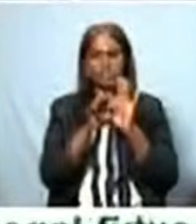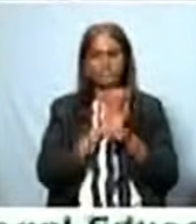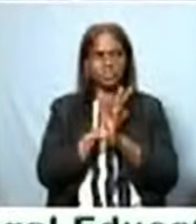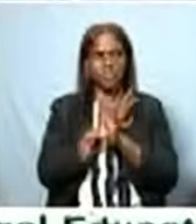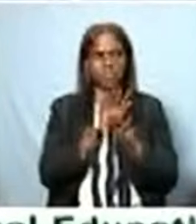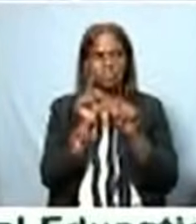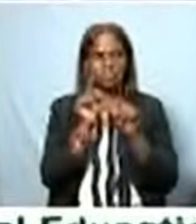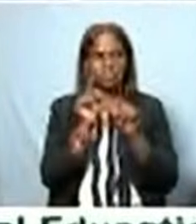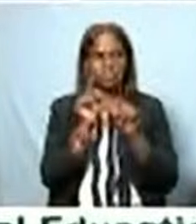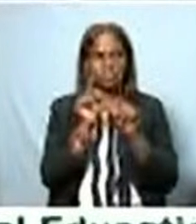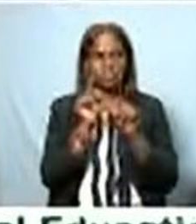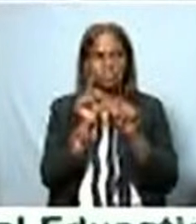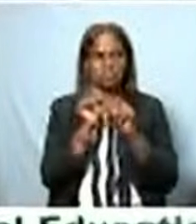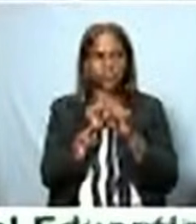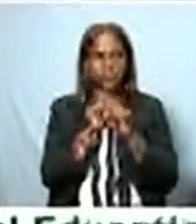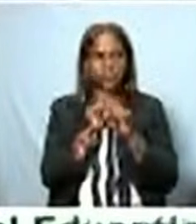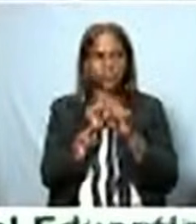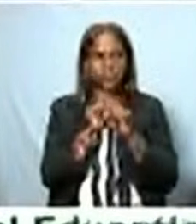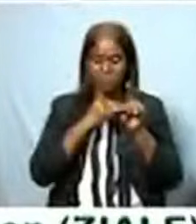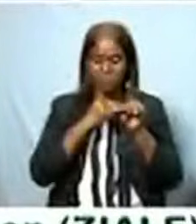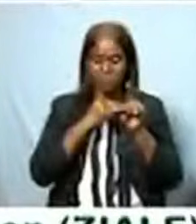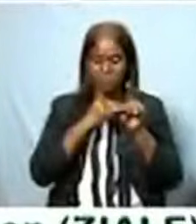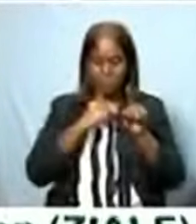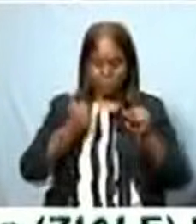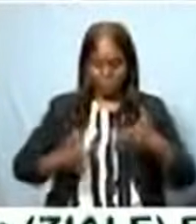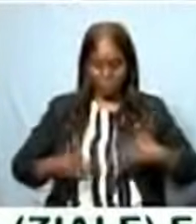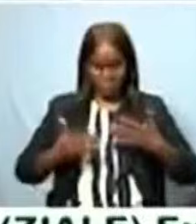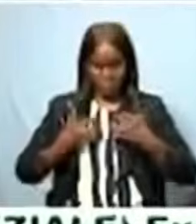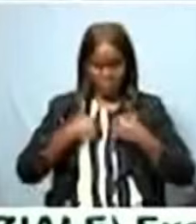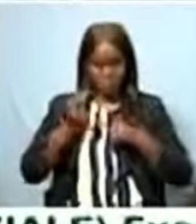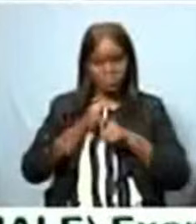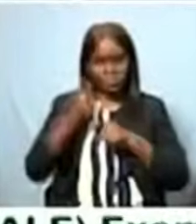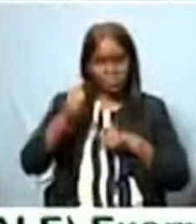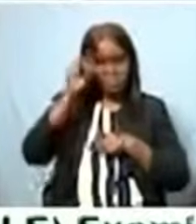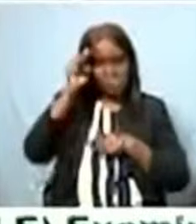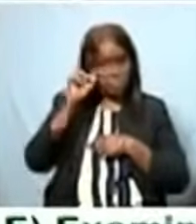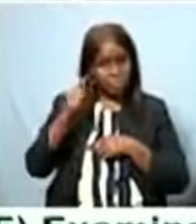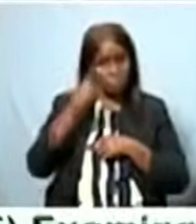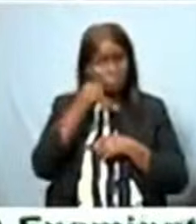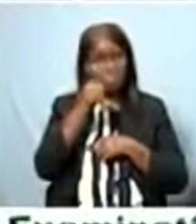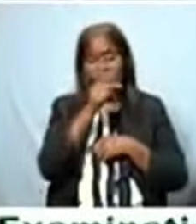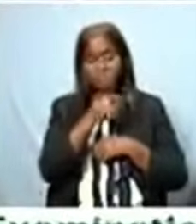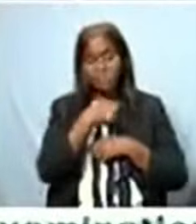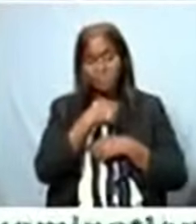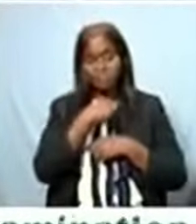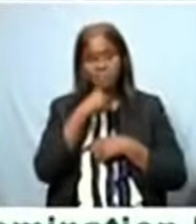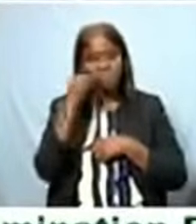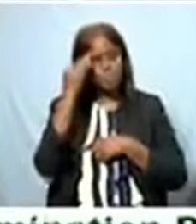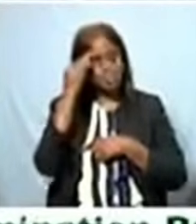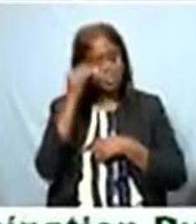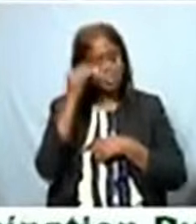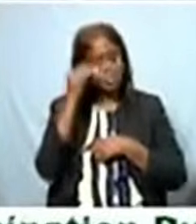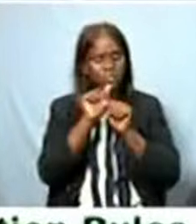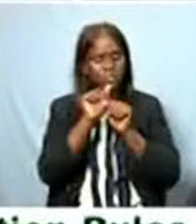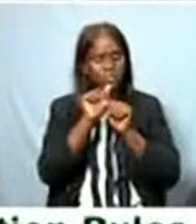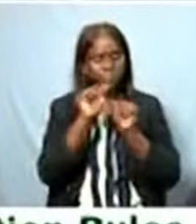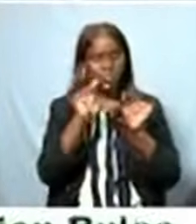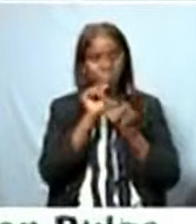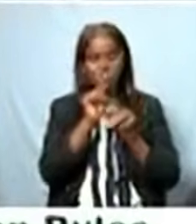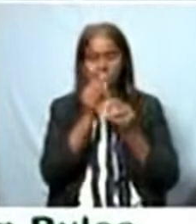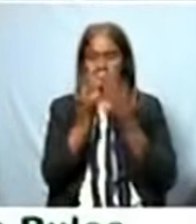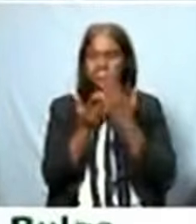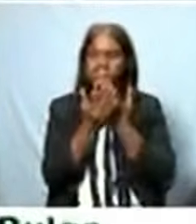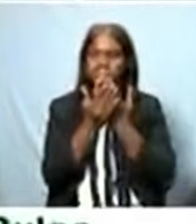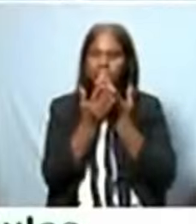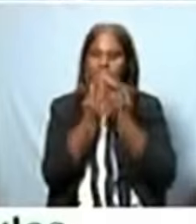And the submission, and I'm happy from what the minister is saying, I know she didn't just want to agree that these